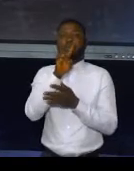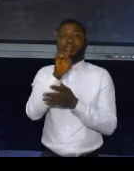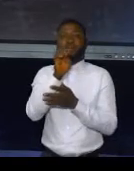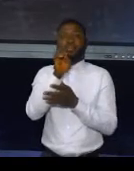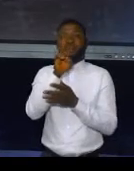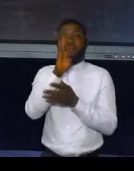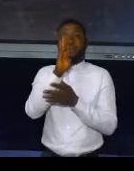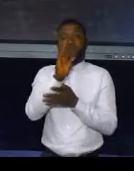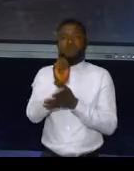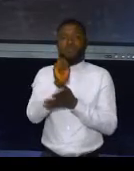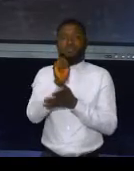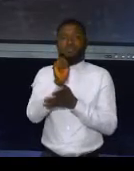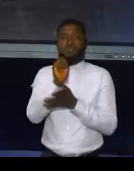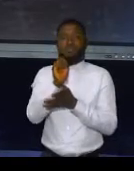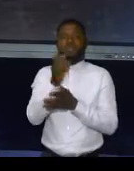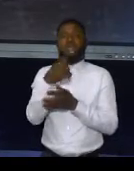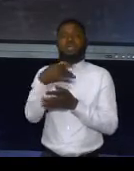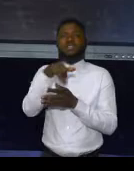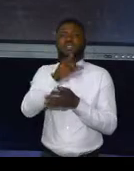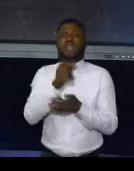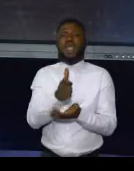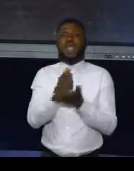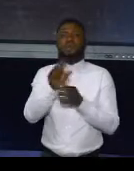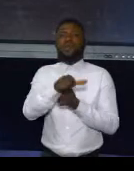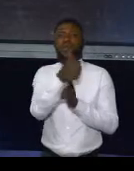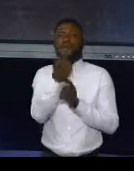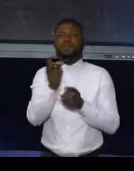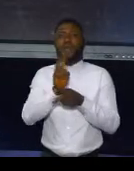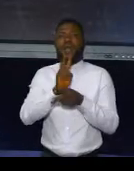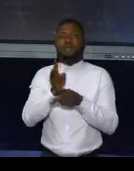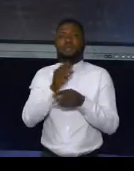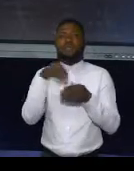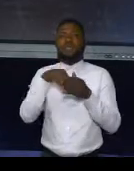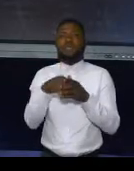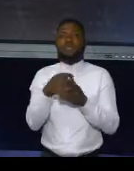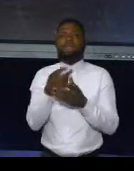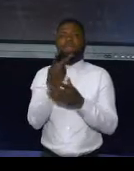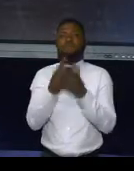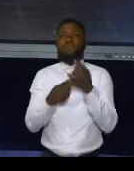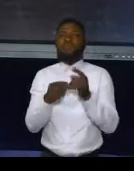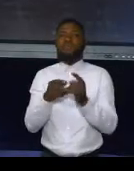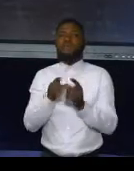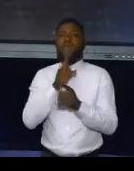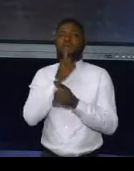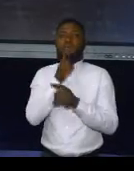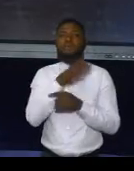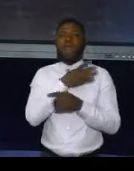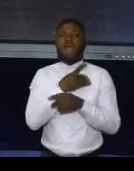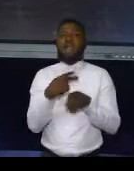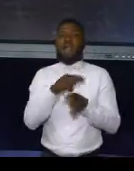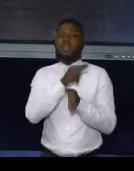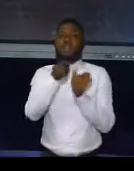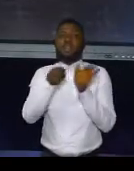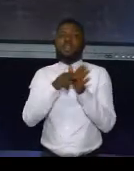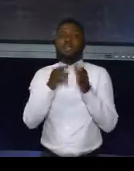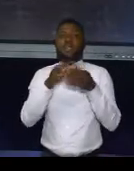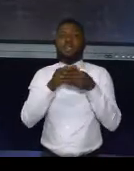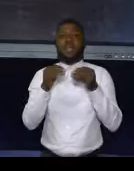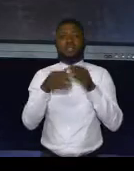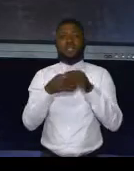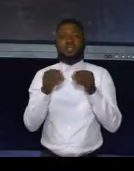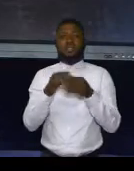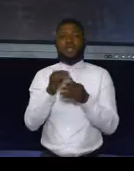Yes, helping verbs. They help other verbs in both affirmative and negative